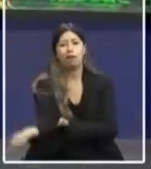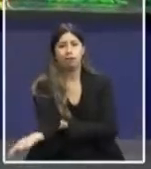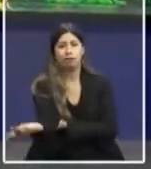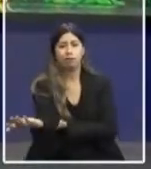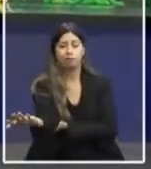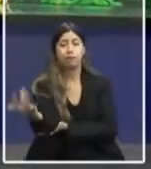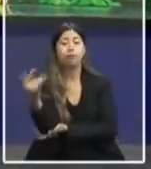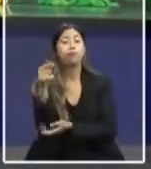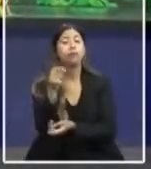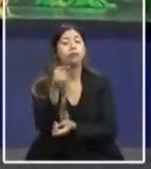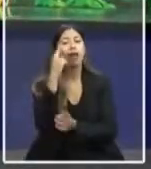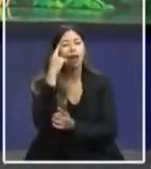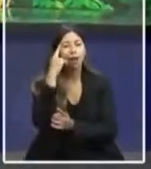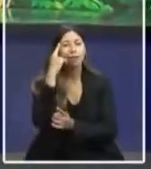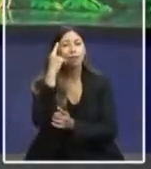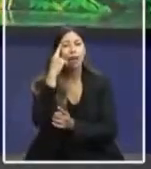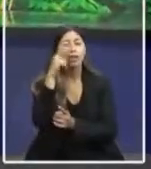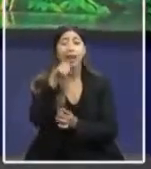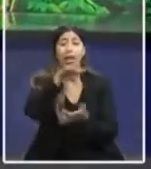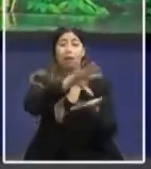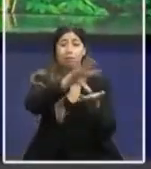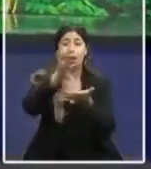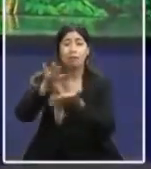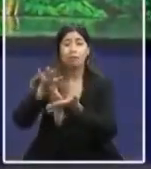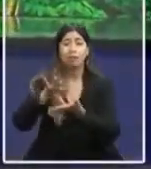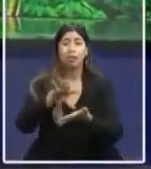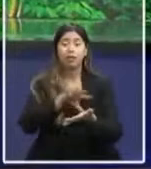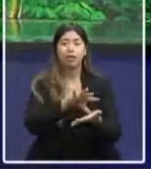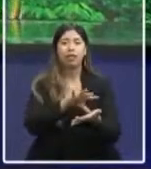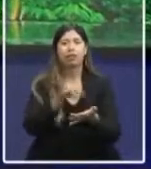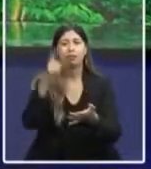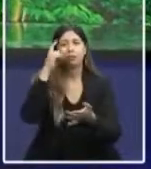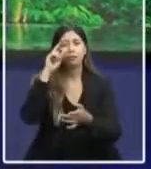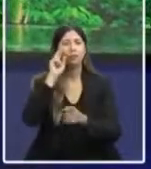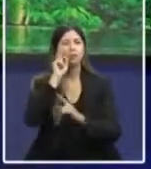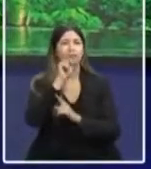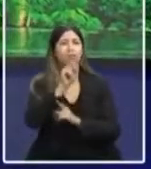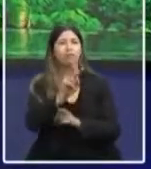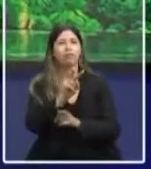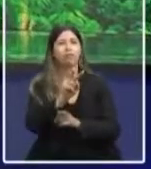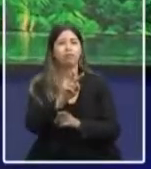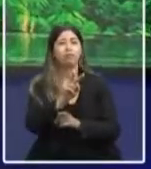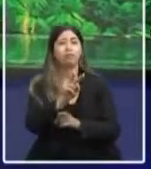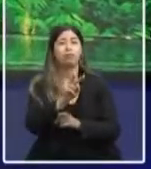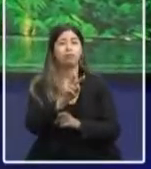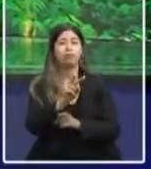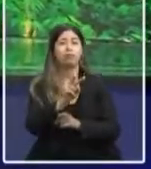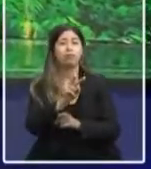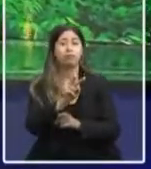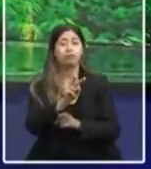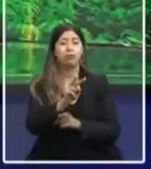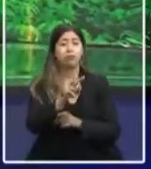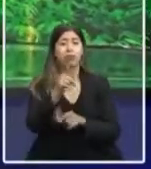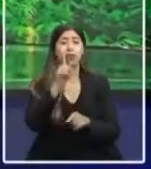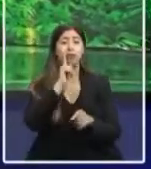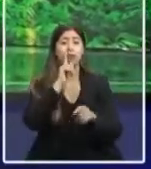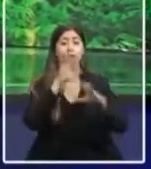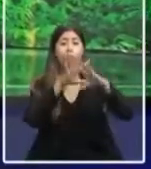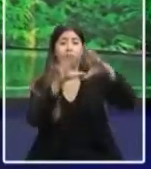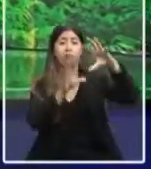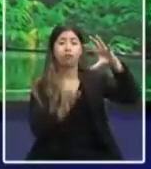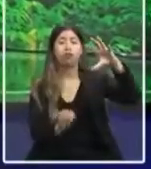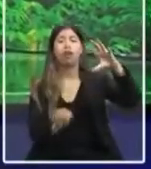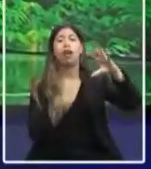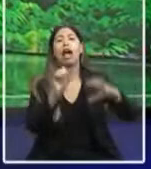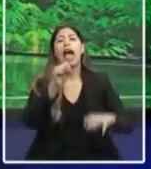the Amazon forest to say, but look, we're supplying all this biodiversity and all the goods that the whole world is